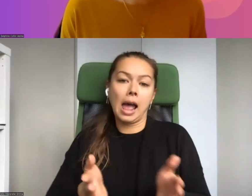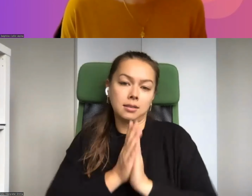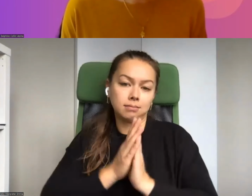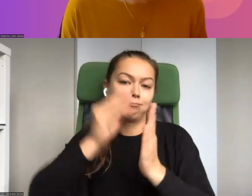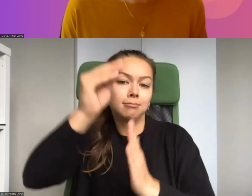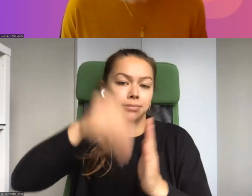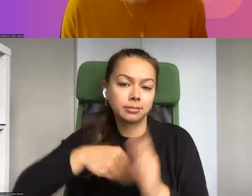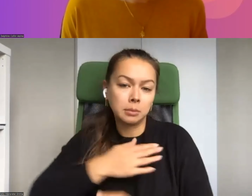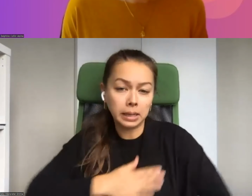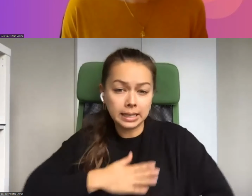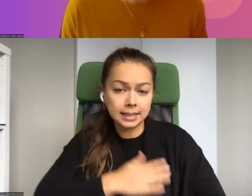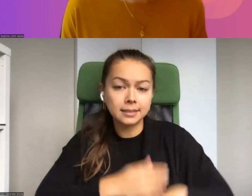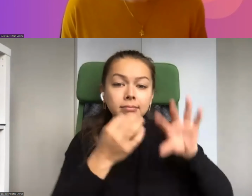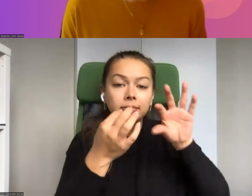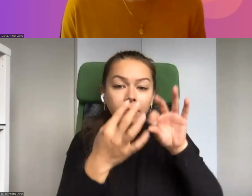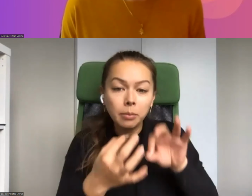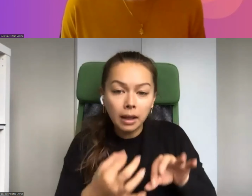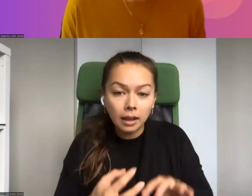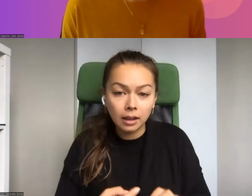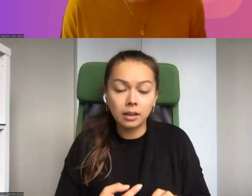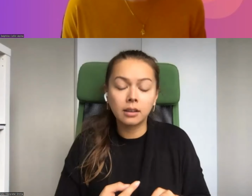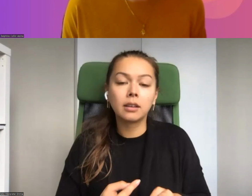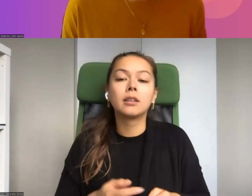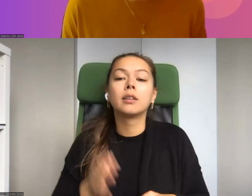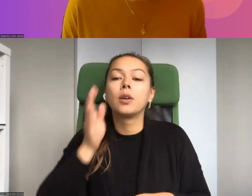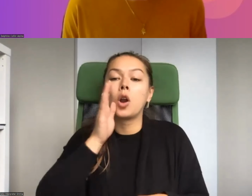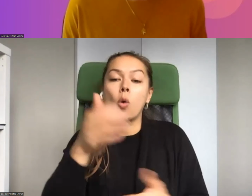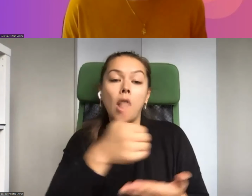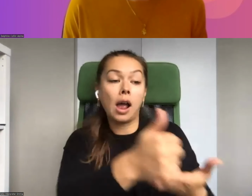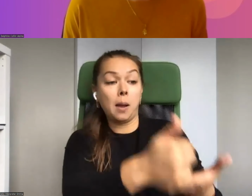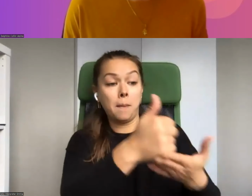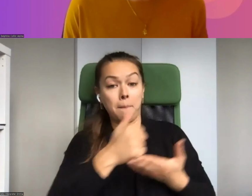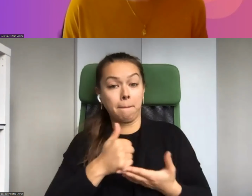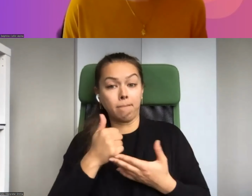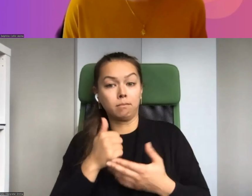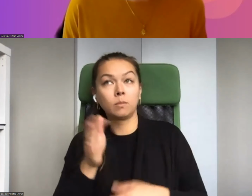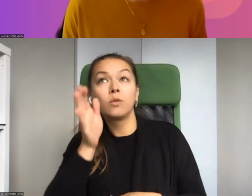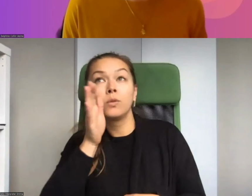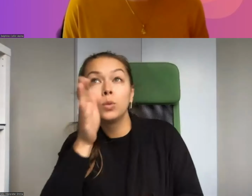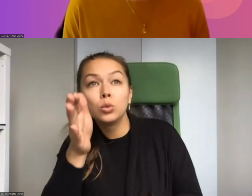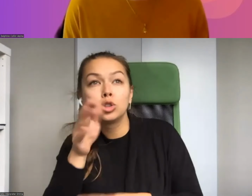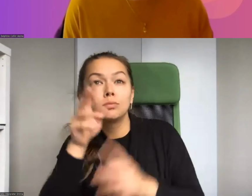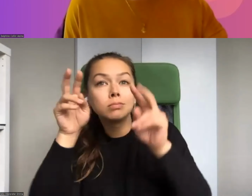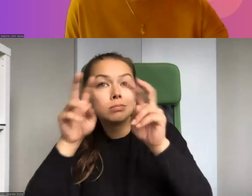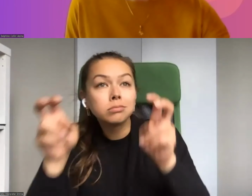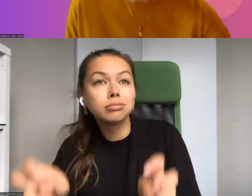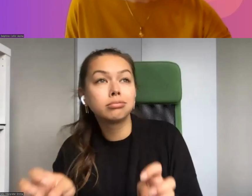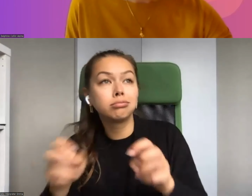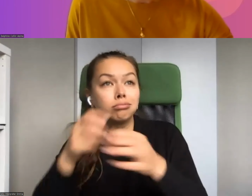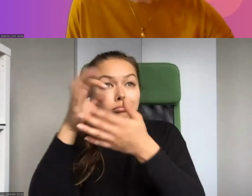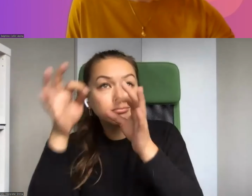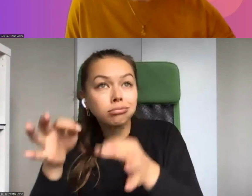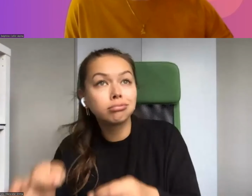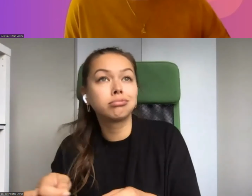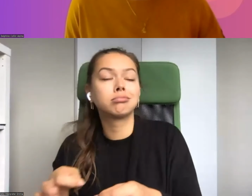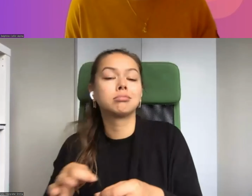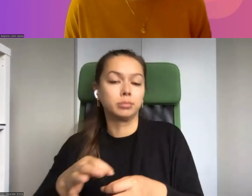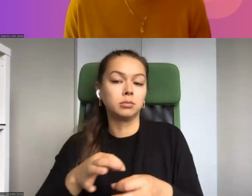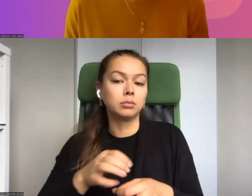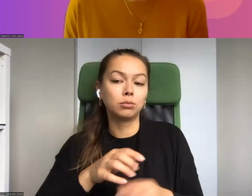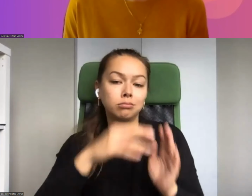because they will help us to decide on topics for future webinars. And then there's also another form